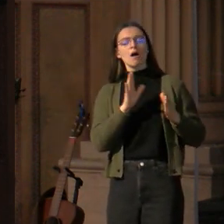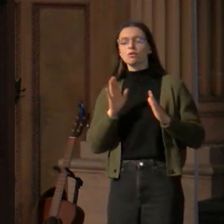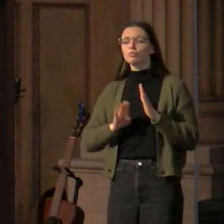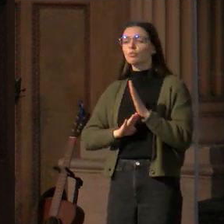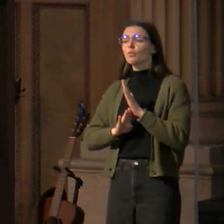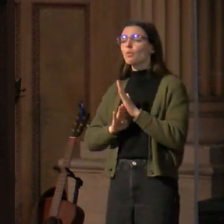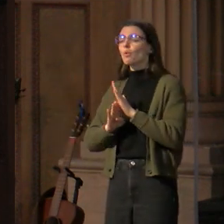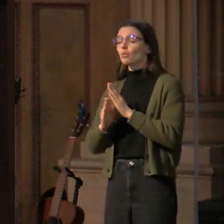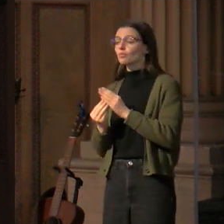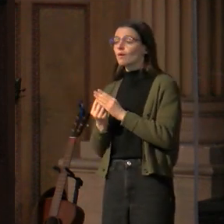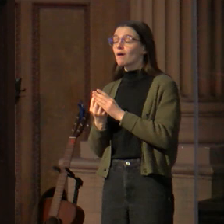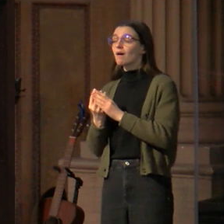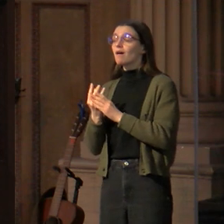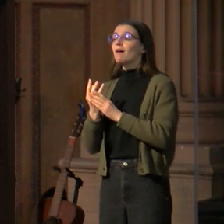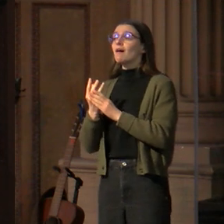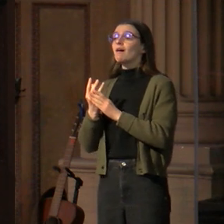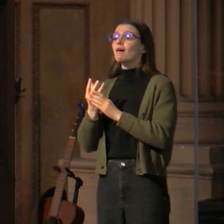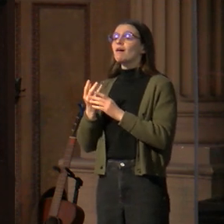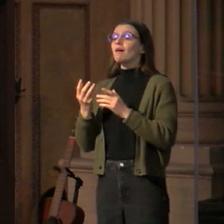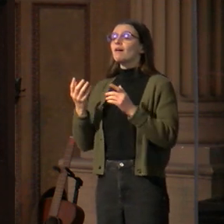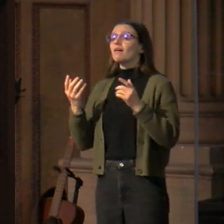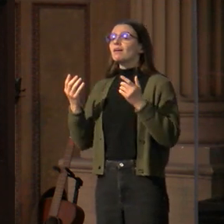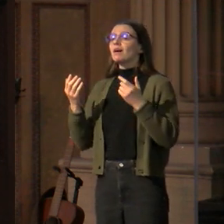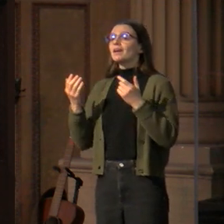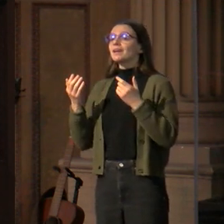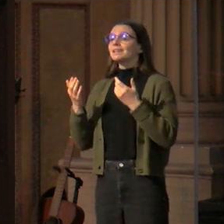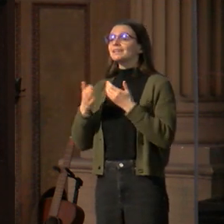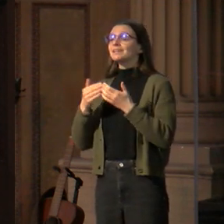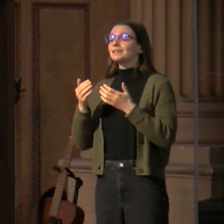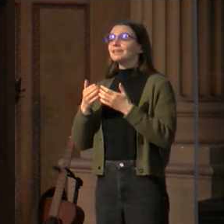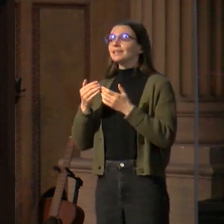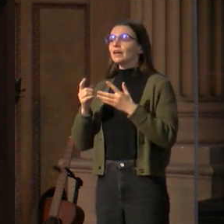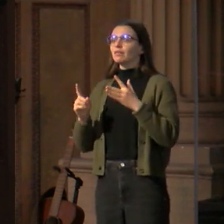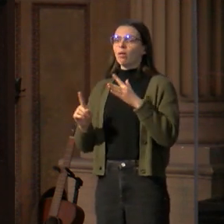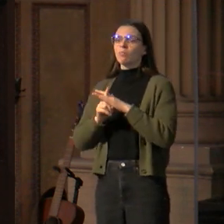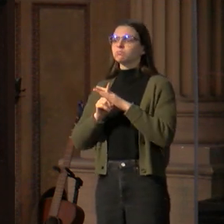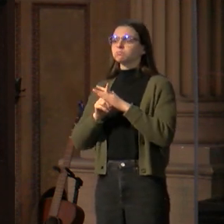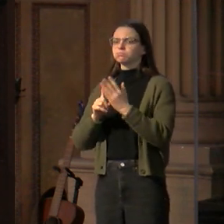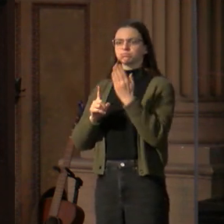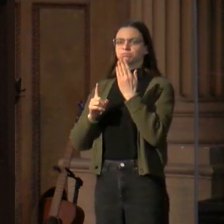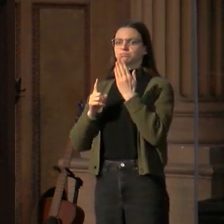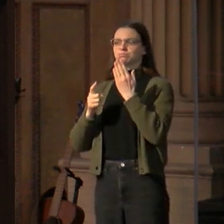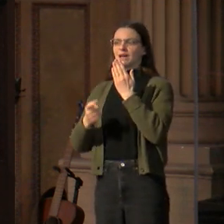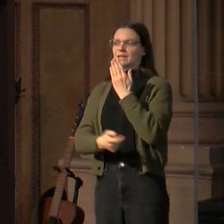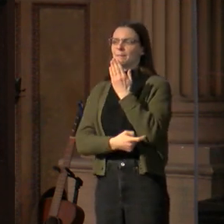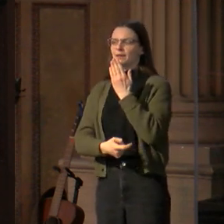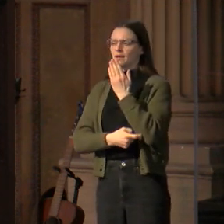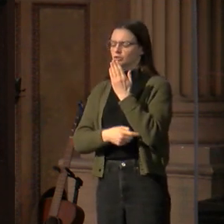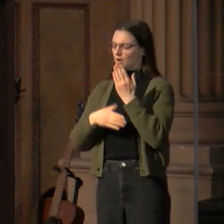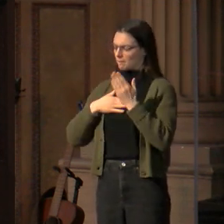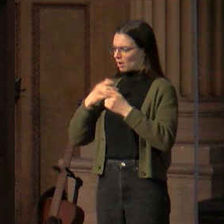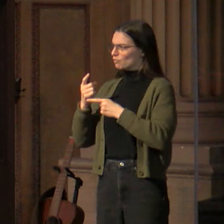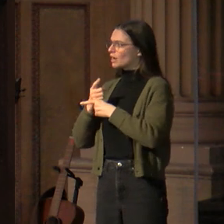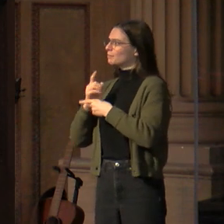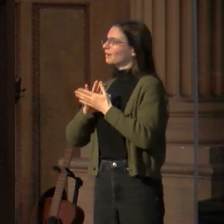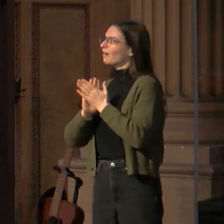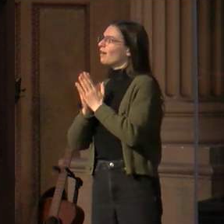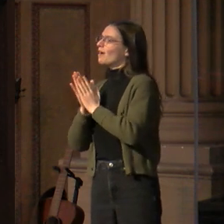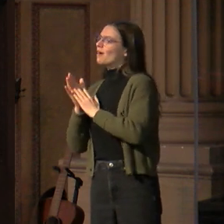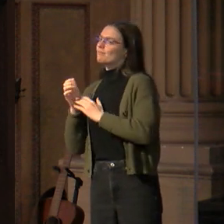we can very easily and very quickly start to twist our righteousness into self-righteousness,